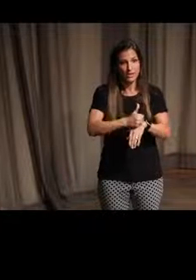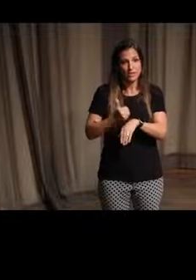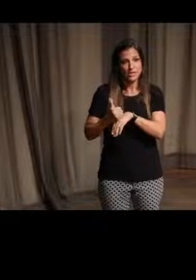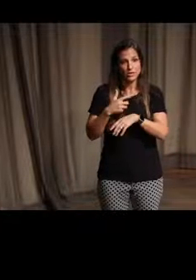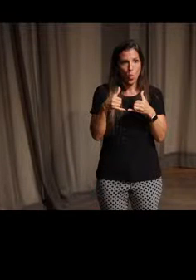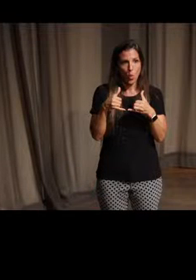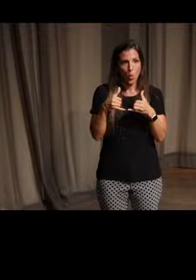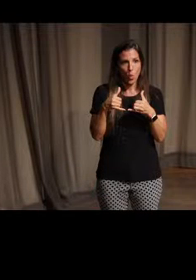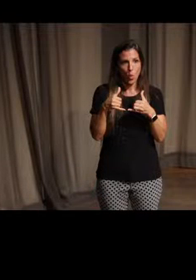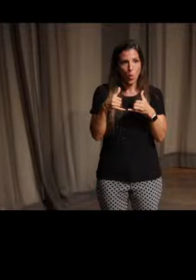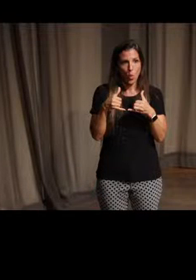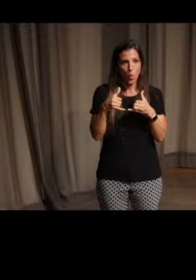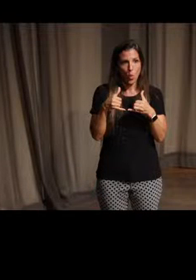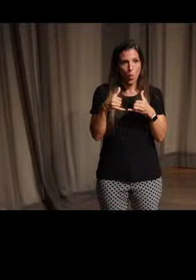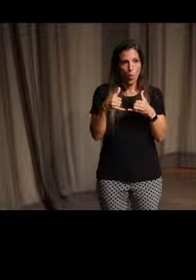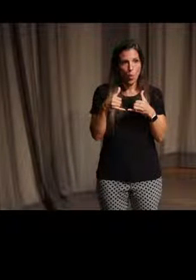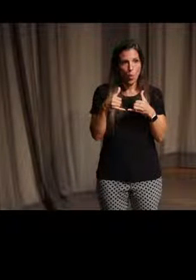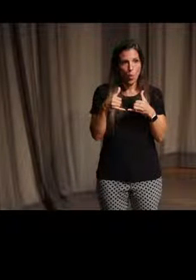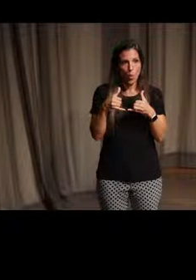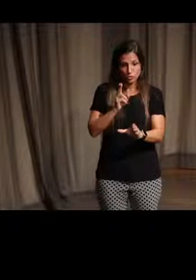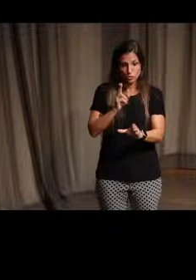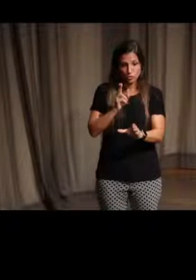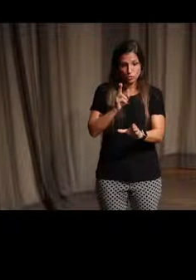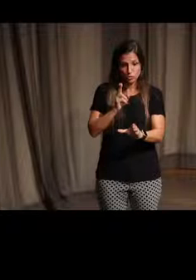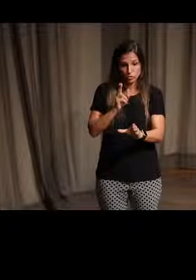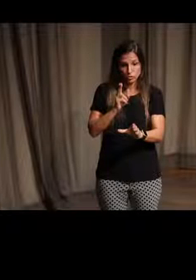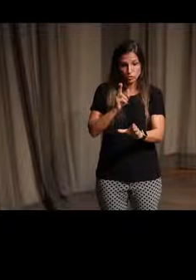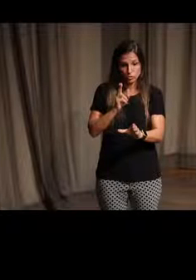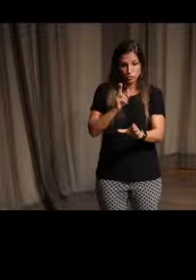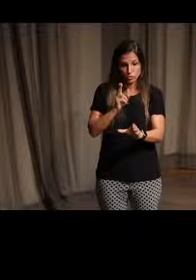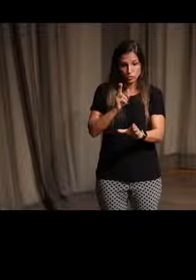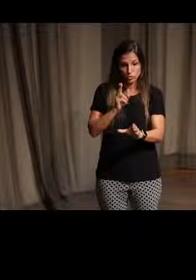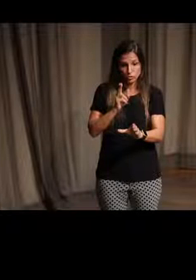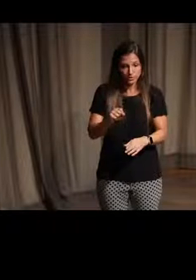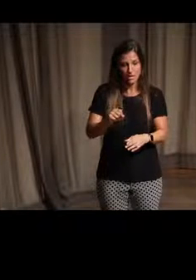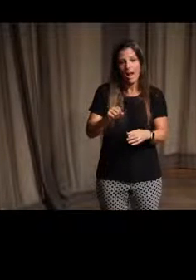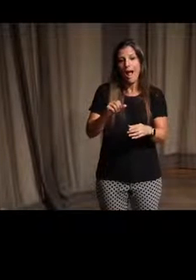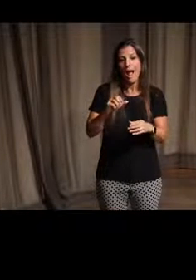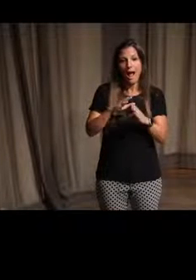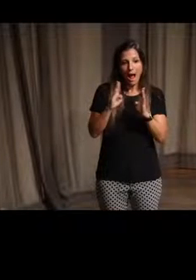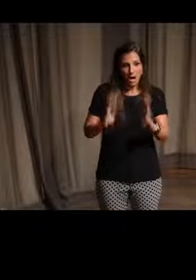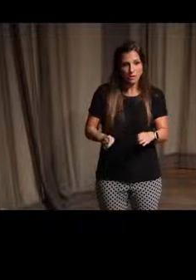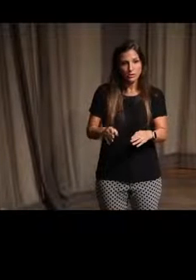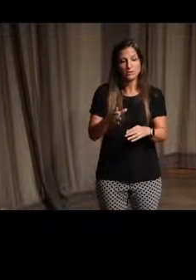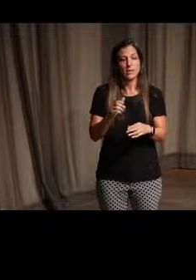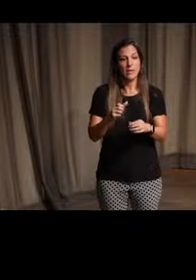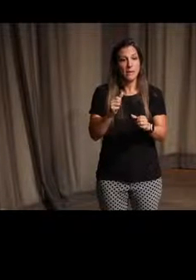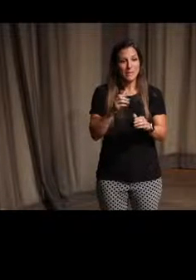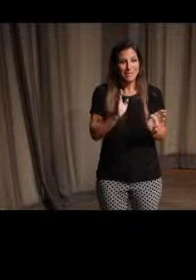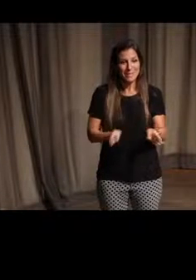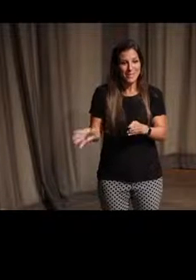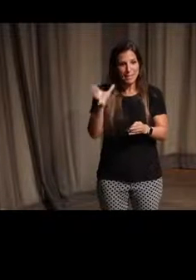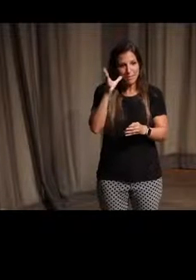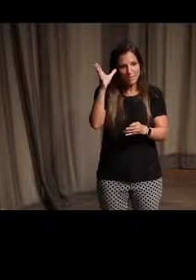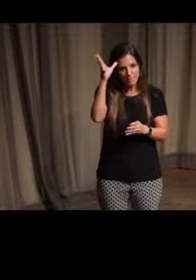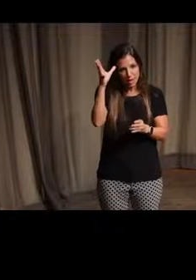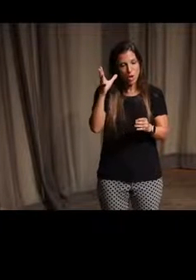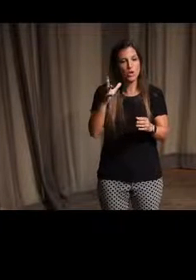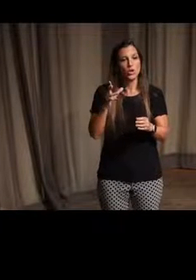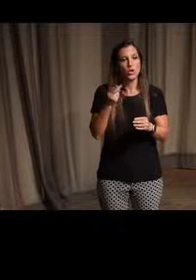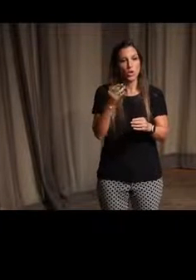the 2019. Antonia also serves on the board of Lotus House, Locust Projects, and Planned Parenthood South, East, and North